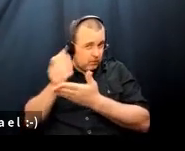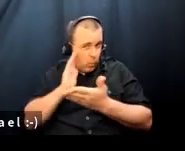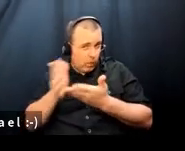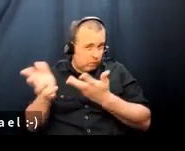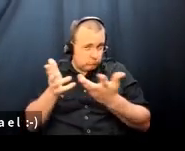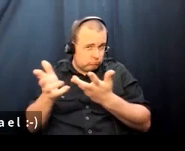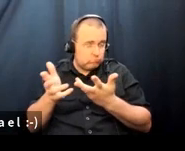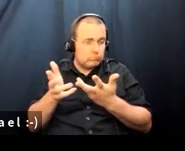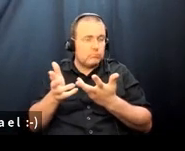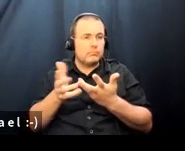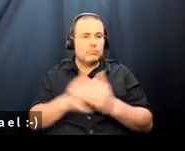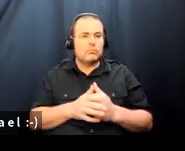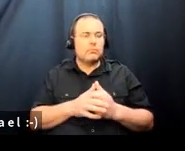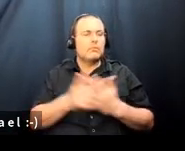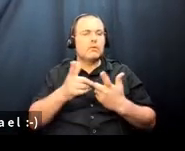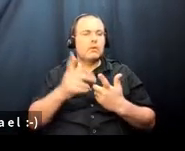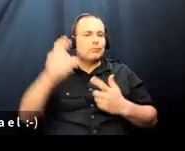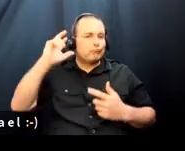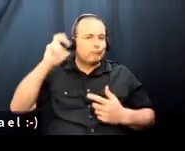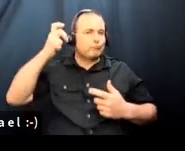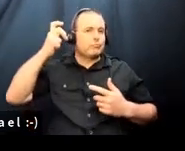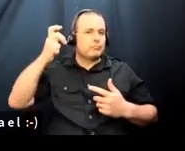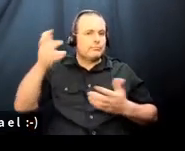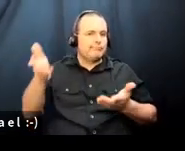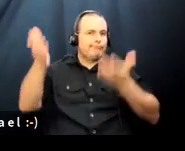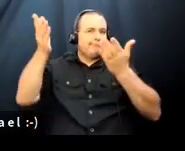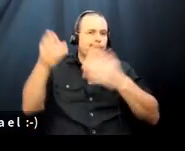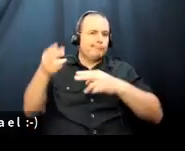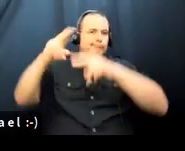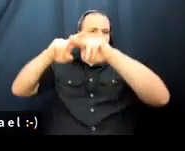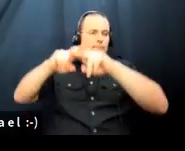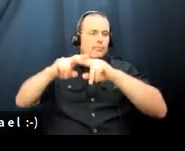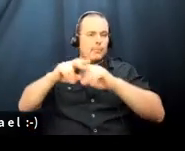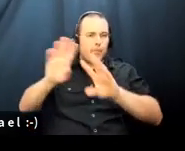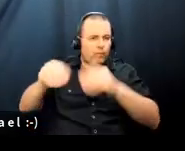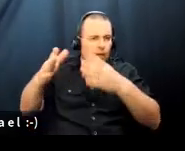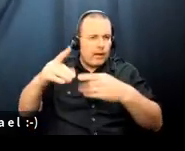So that's, when was amplification provided and when was it used consistently?